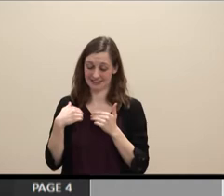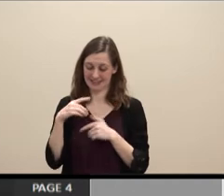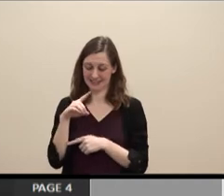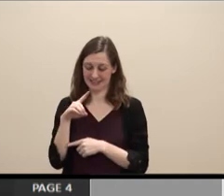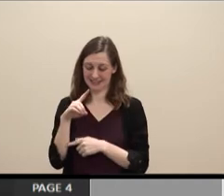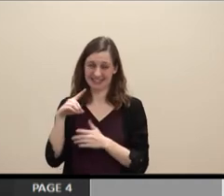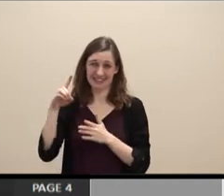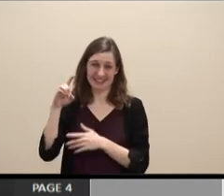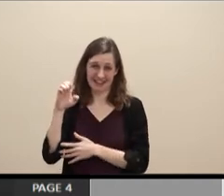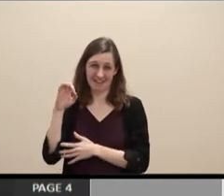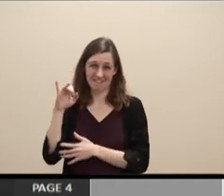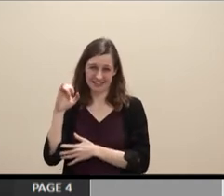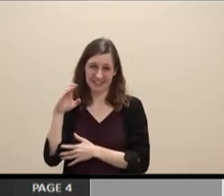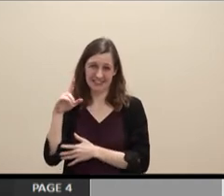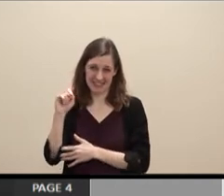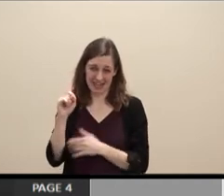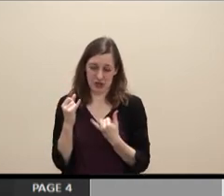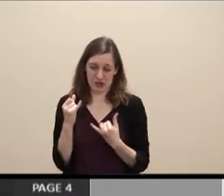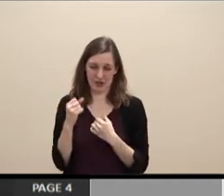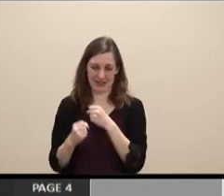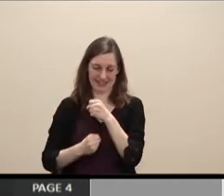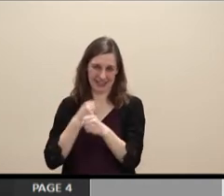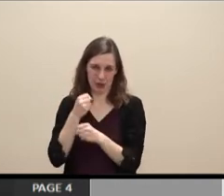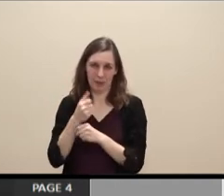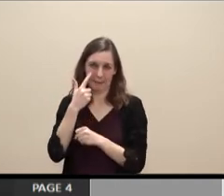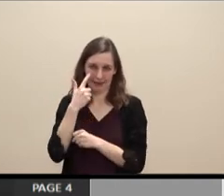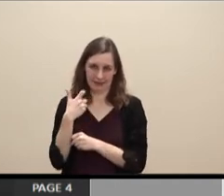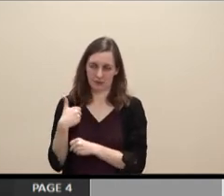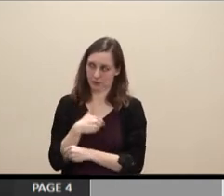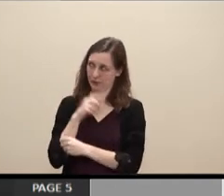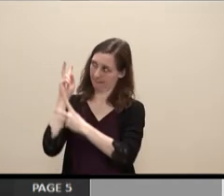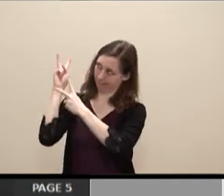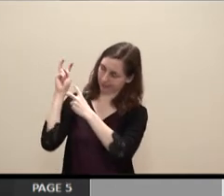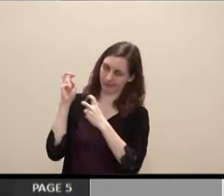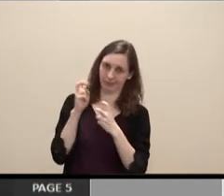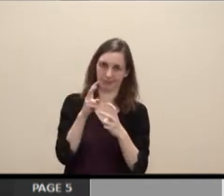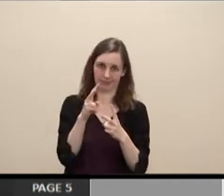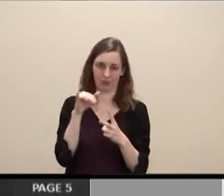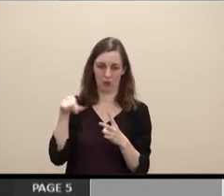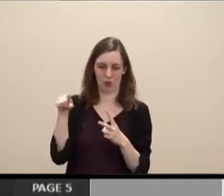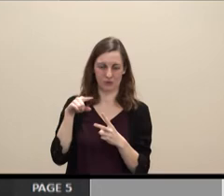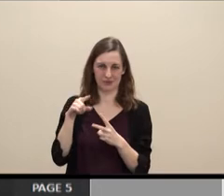that fund balance going down, is because we're picking up those extra 10 days.